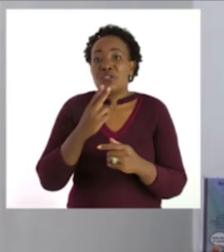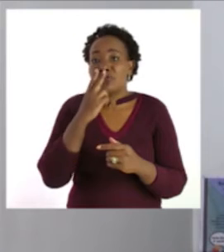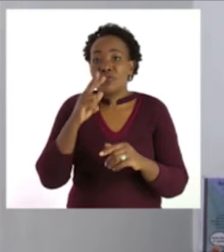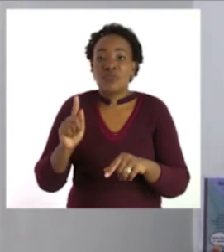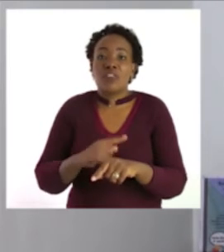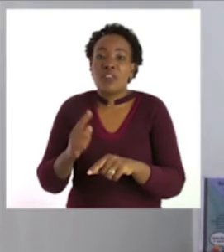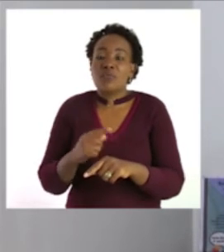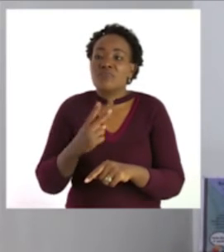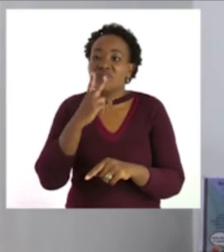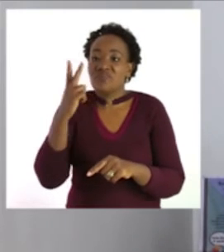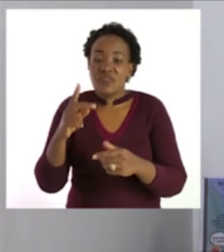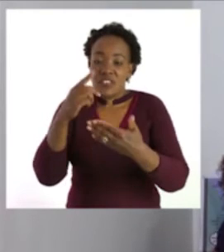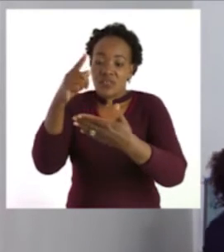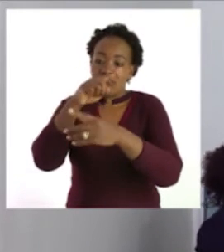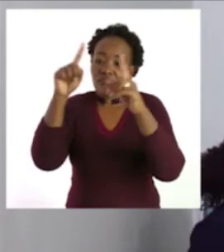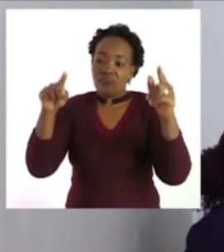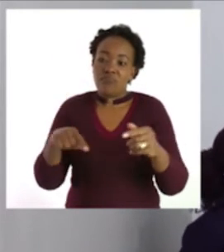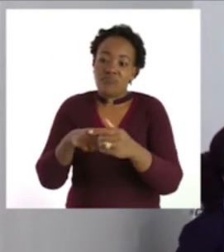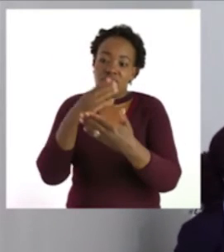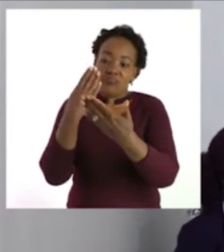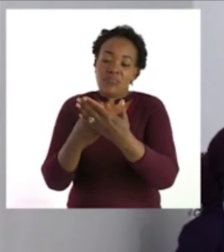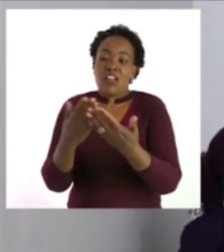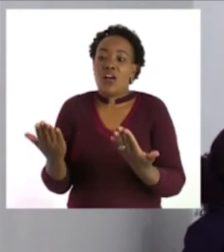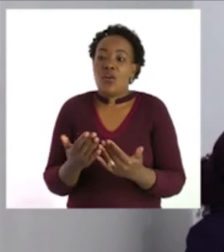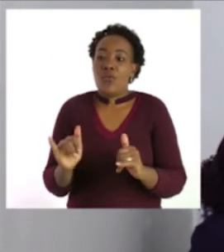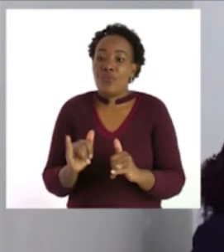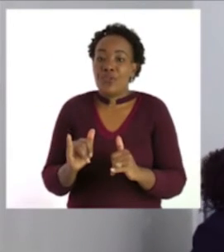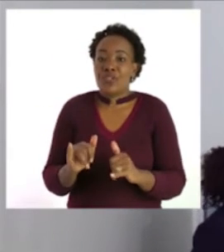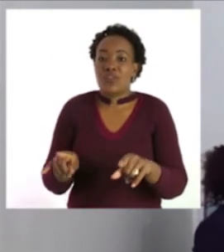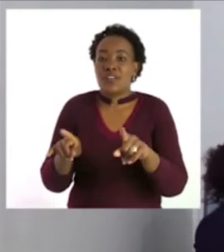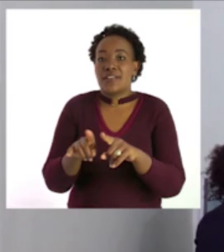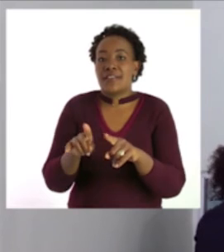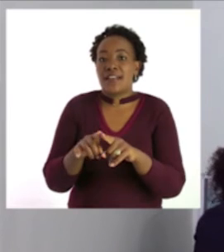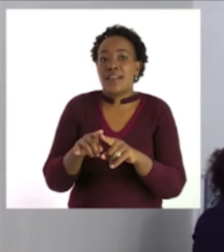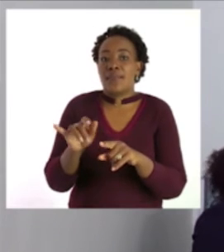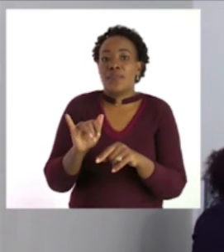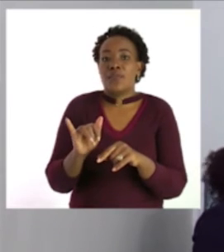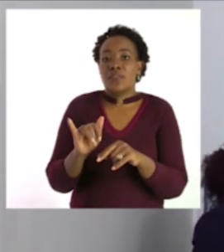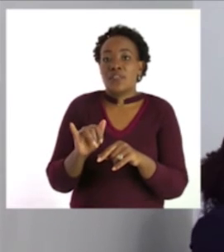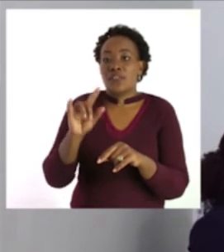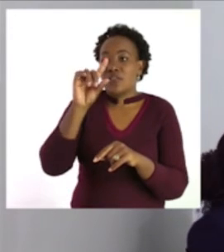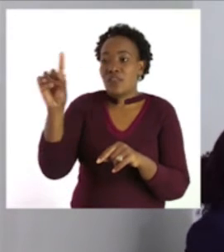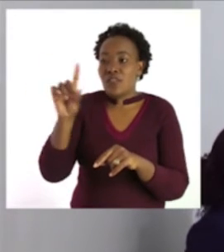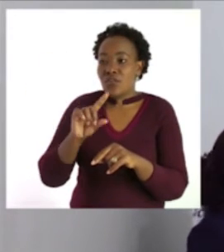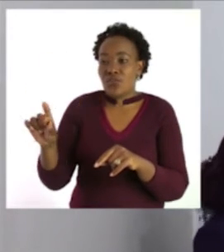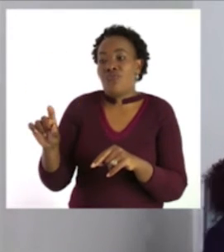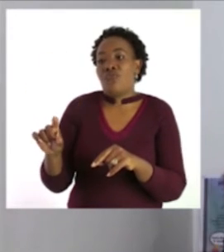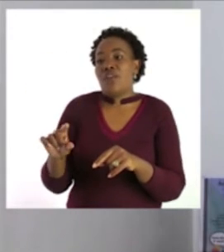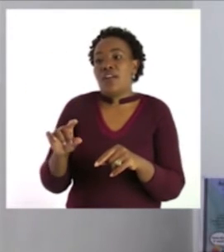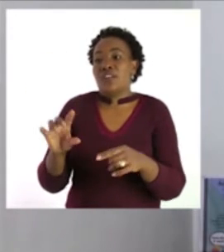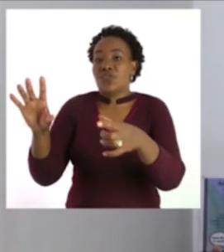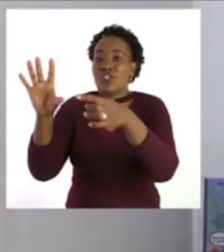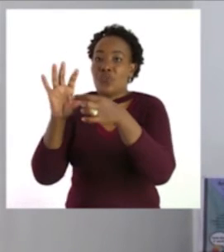here or here. You just choose where you can come up with a word which goes